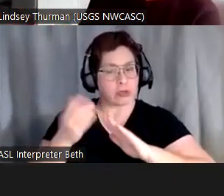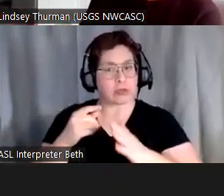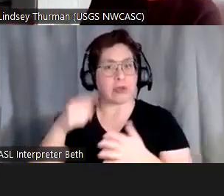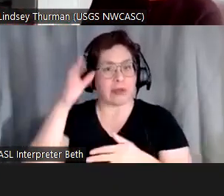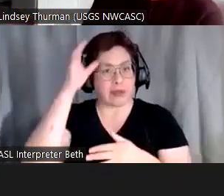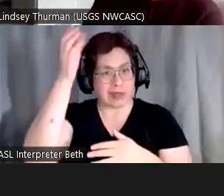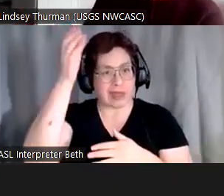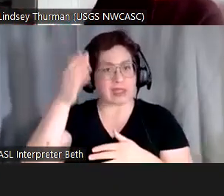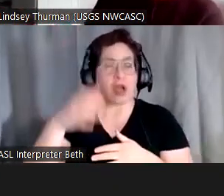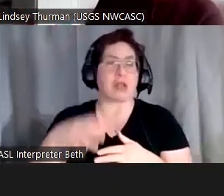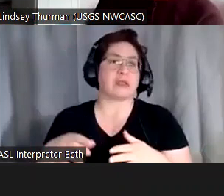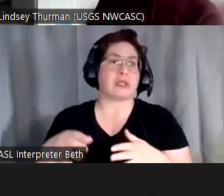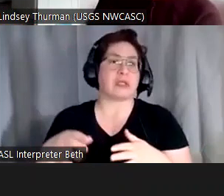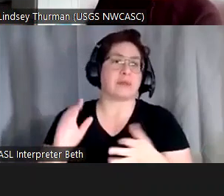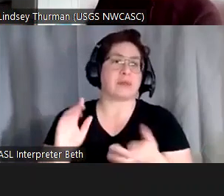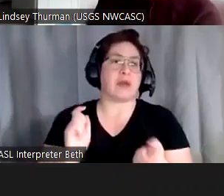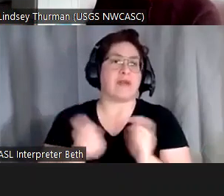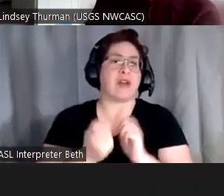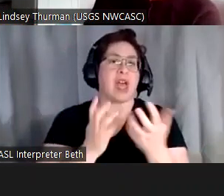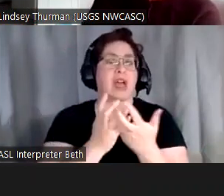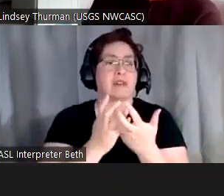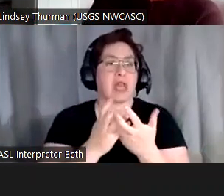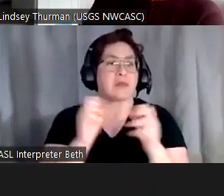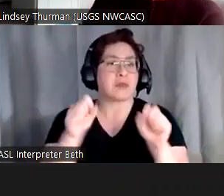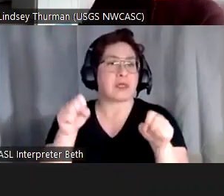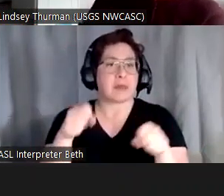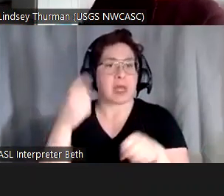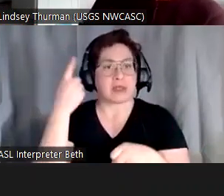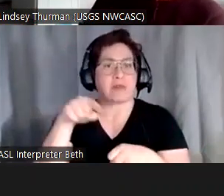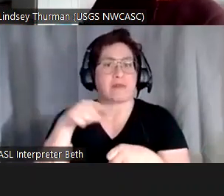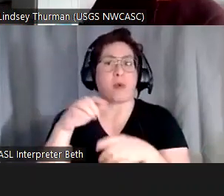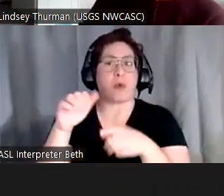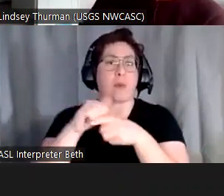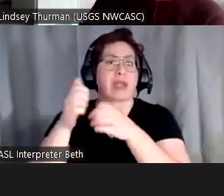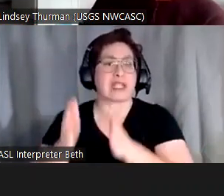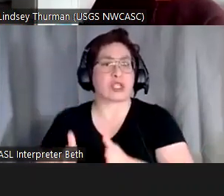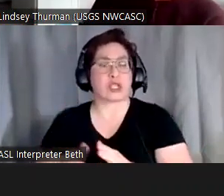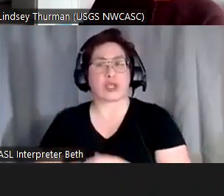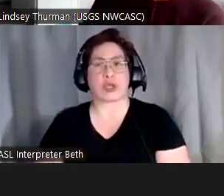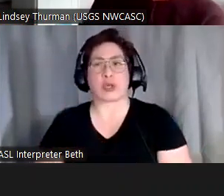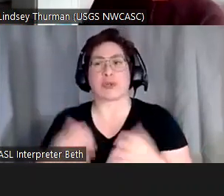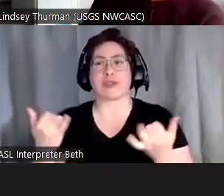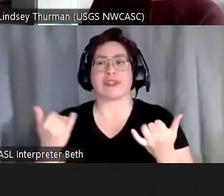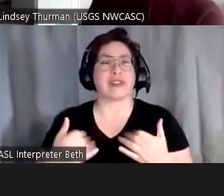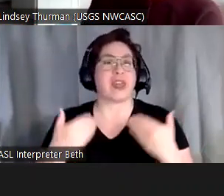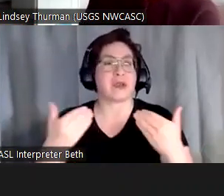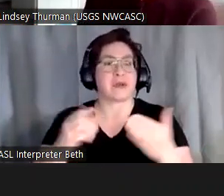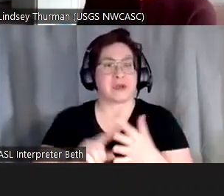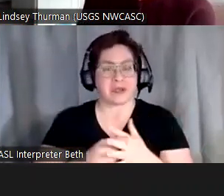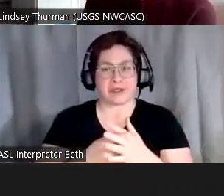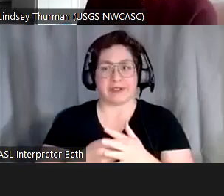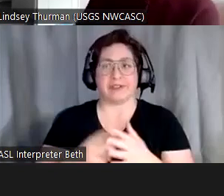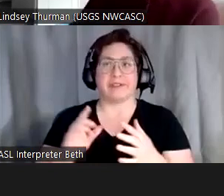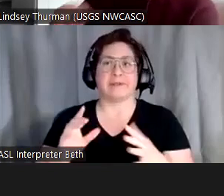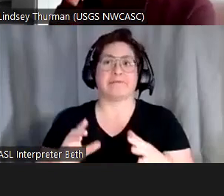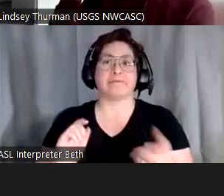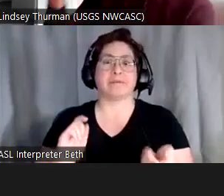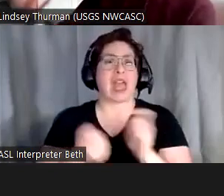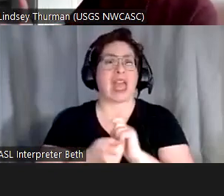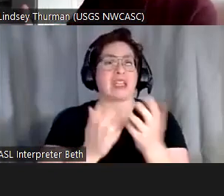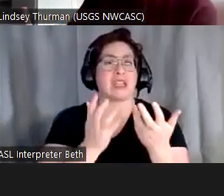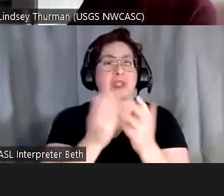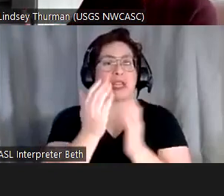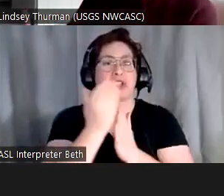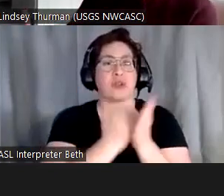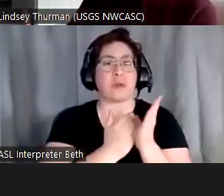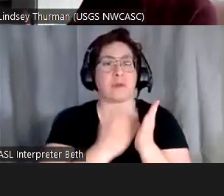of adaptive capacity for practitioners. So let's dive into adaptation menu. And I want to